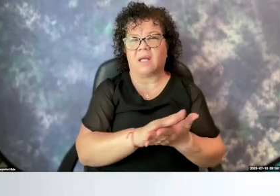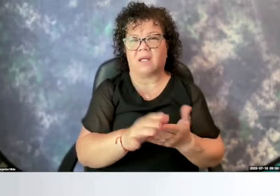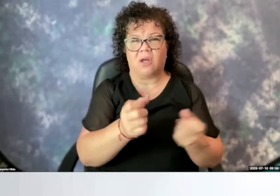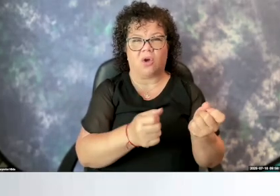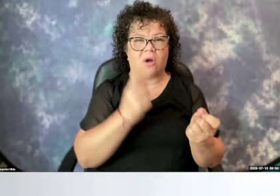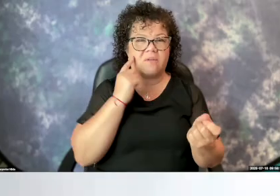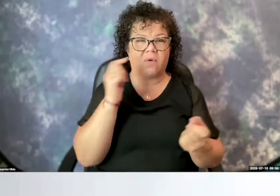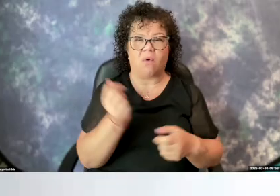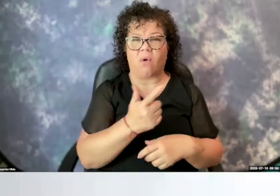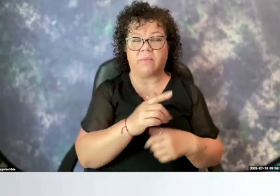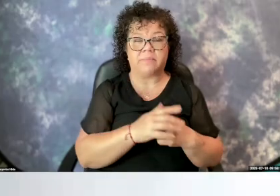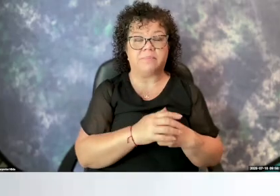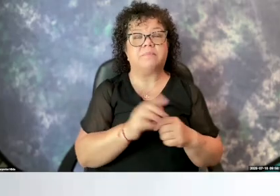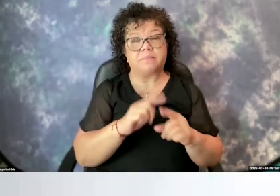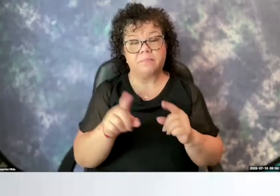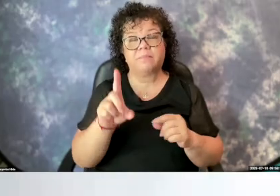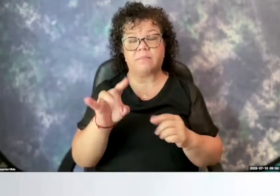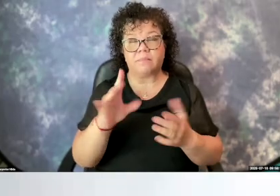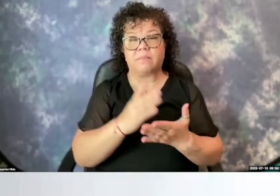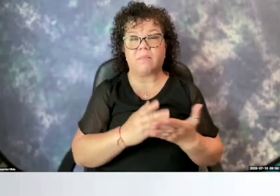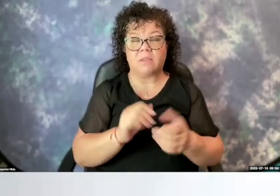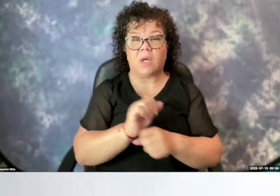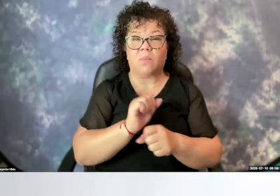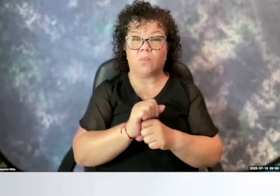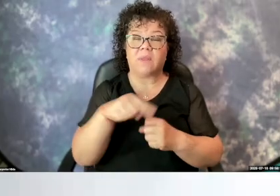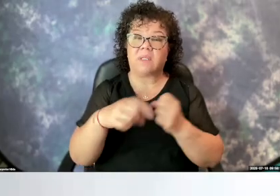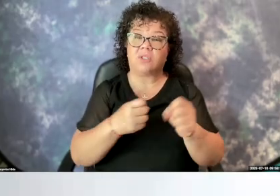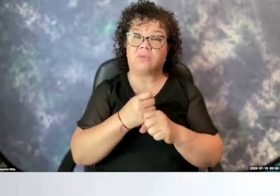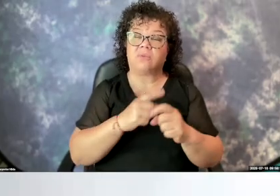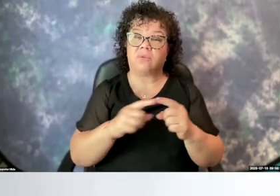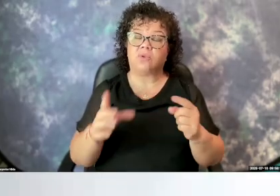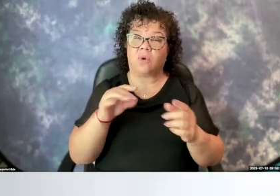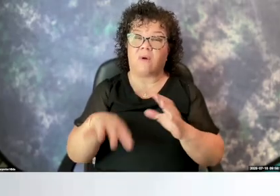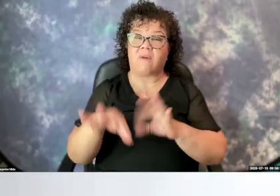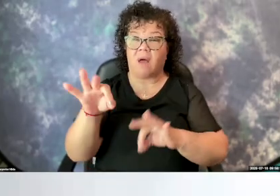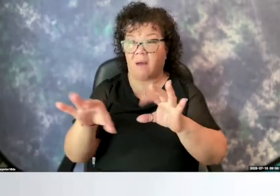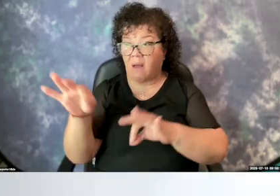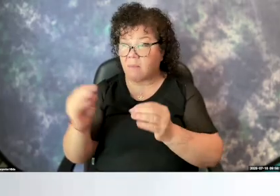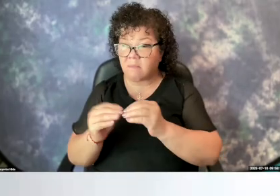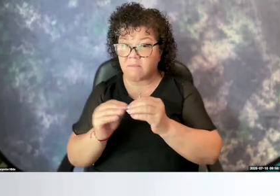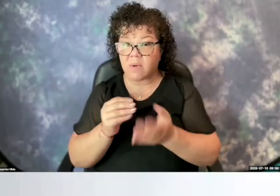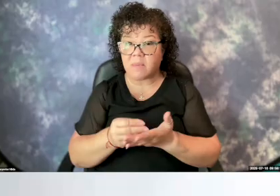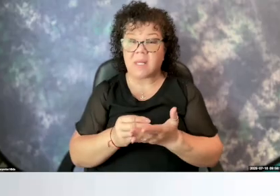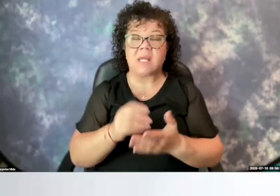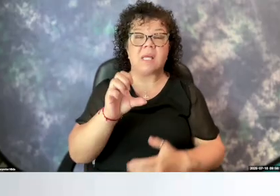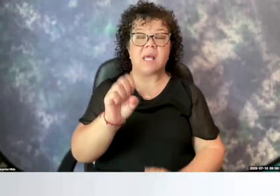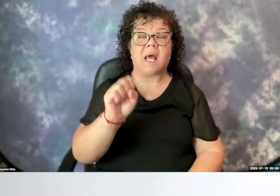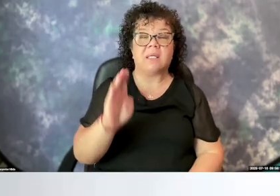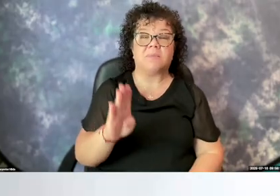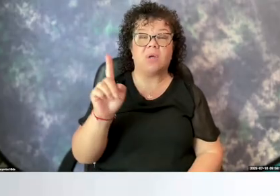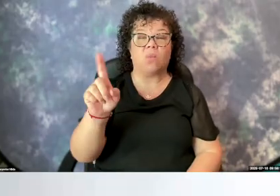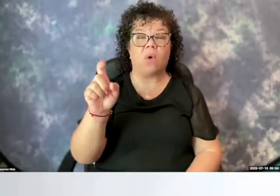But we did do some work earlier this year to find additional funding, and Assembly Bill